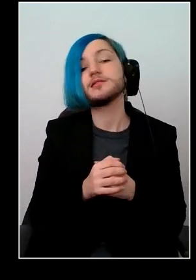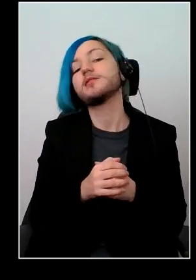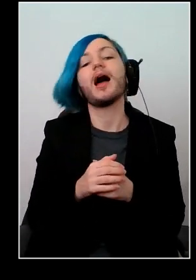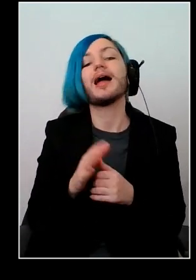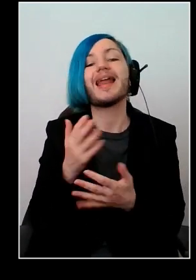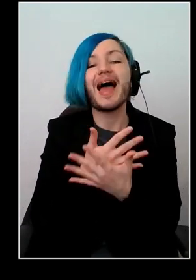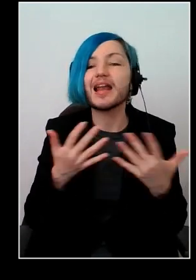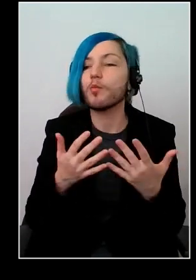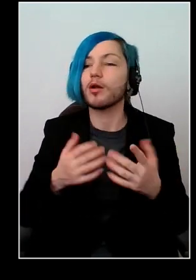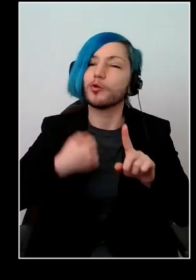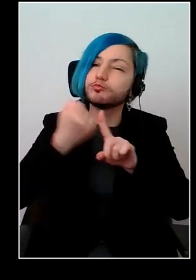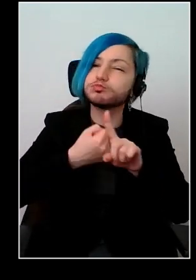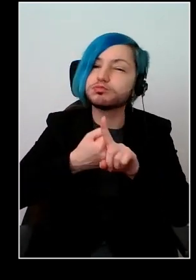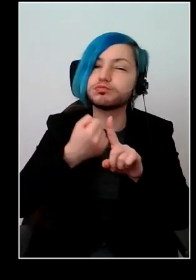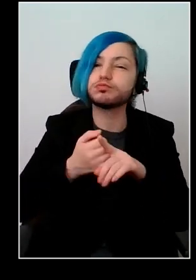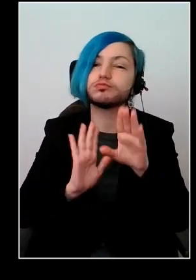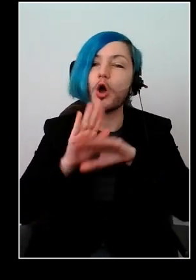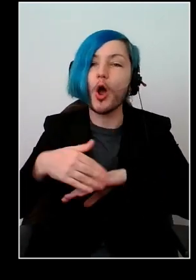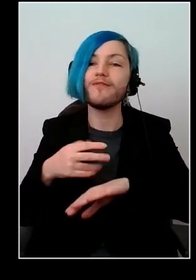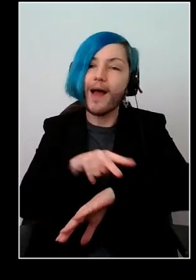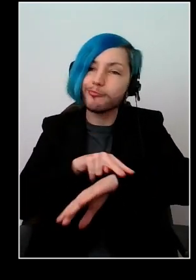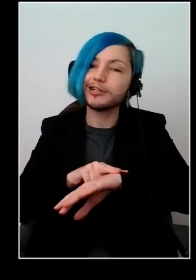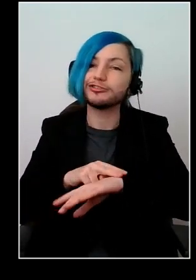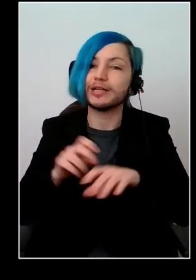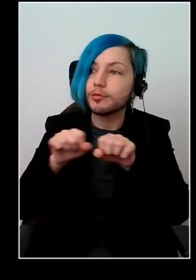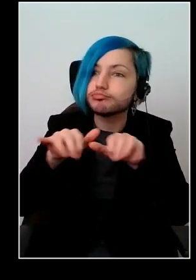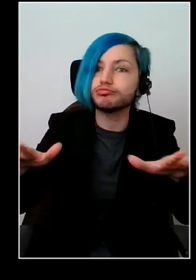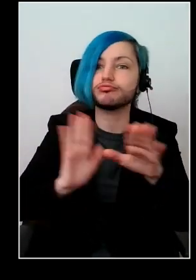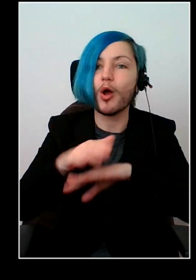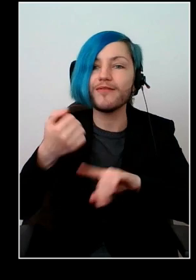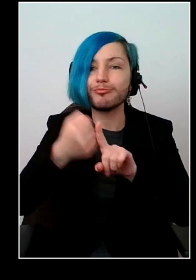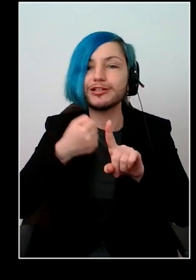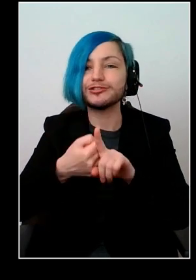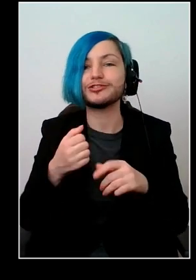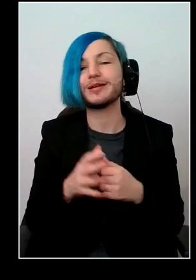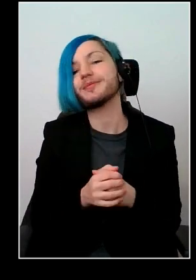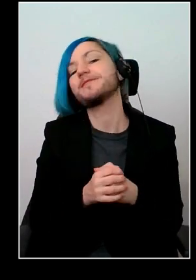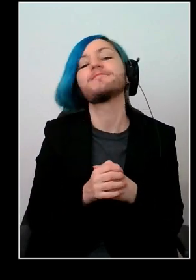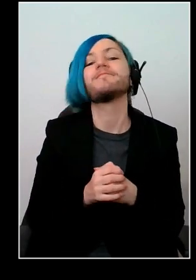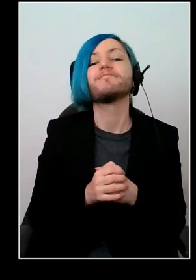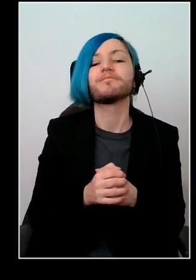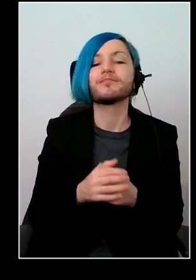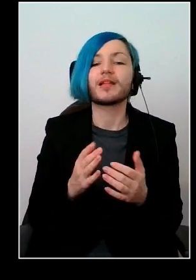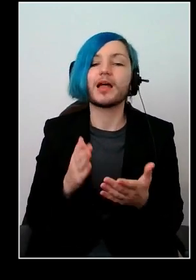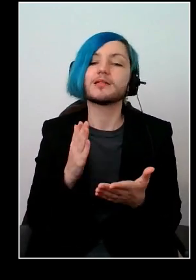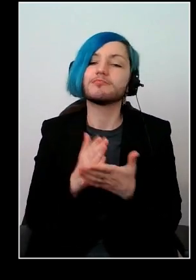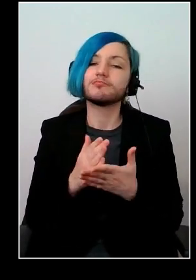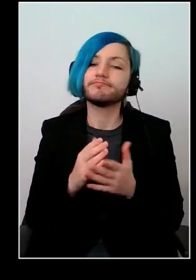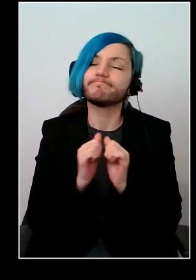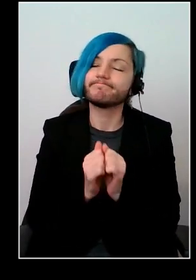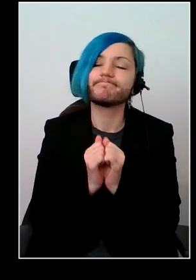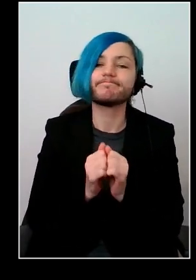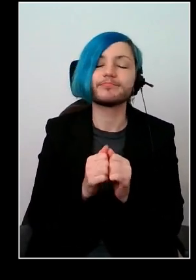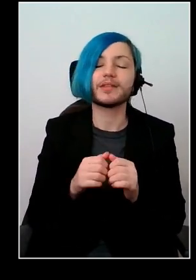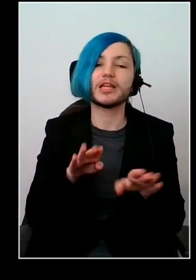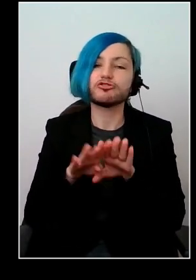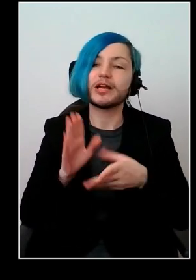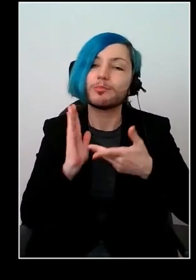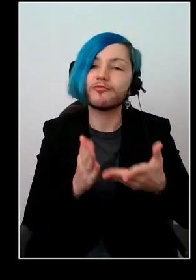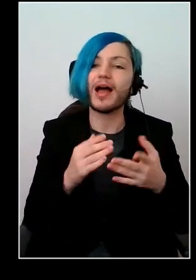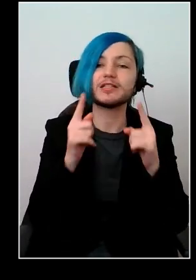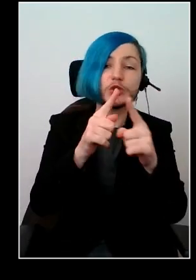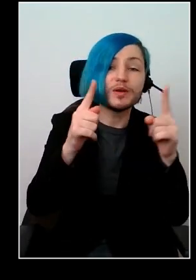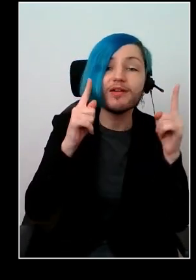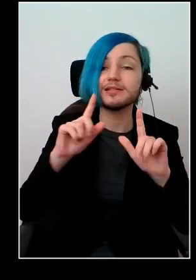for apprenticeships all around the UK. And of course, we are hugely grateful to the excellent training providers, universities and colleges who have